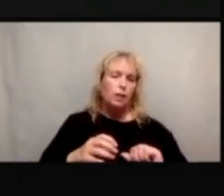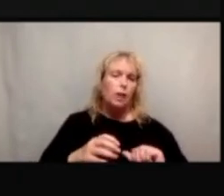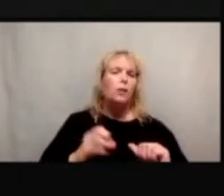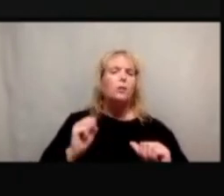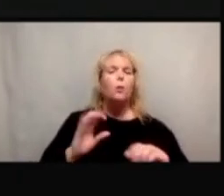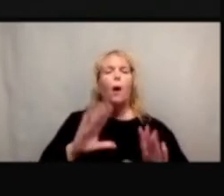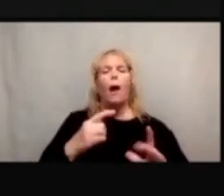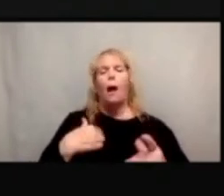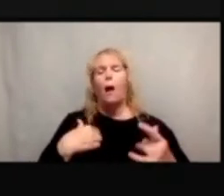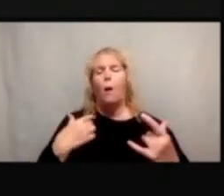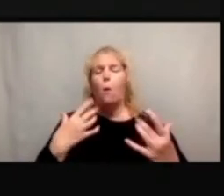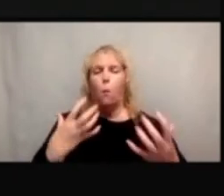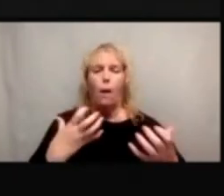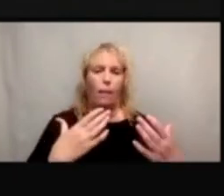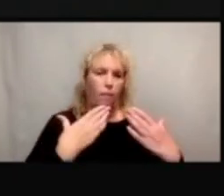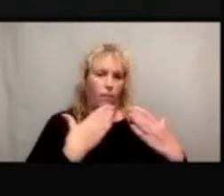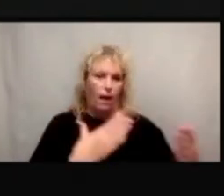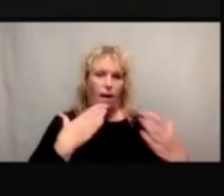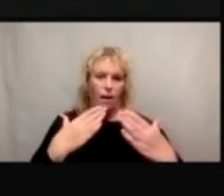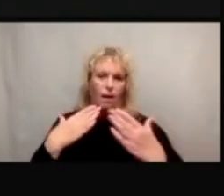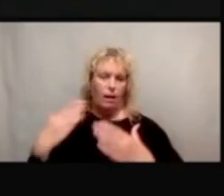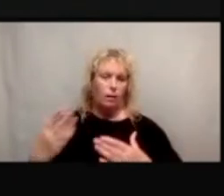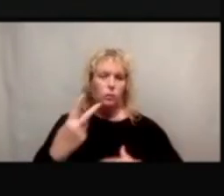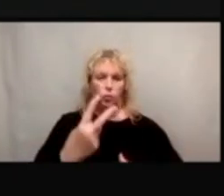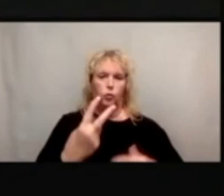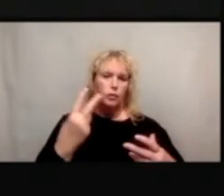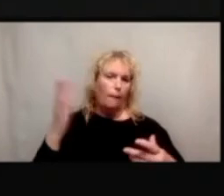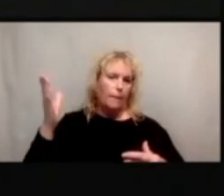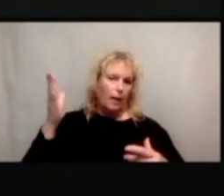want to thank both of our speakers here